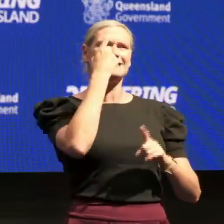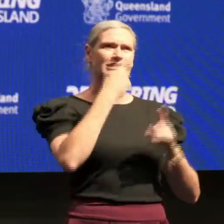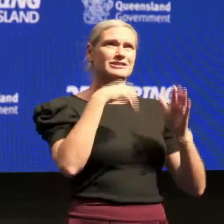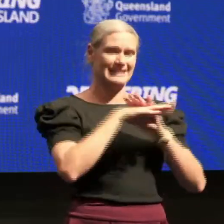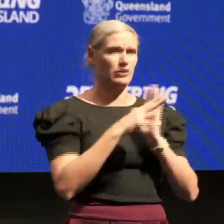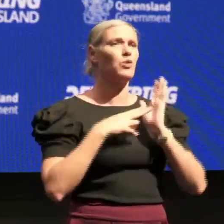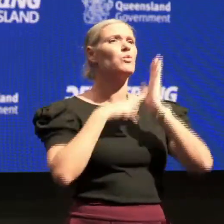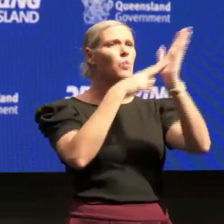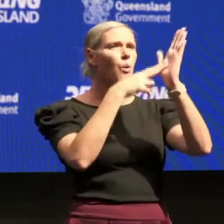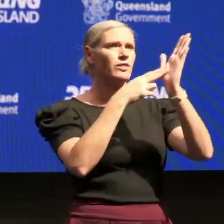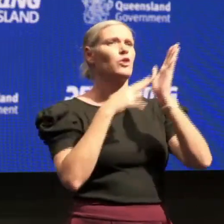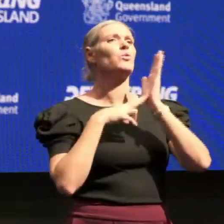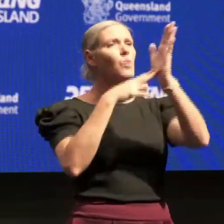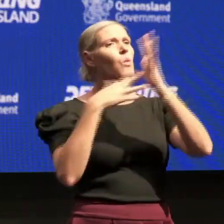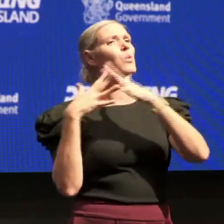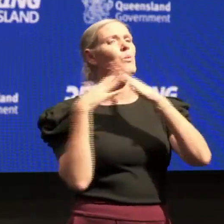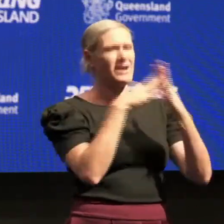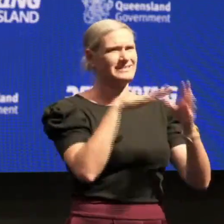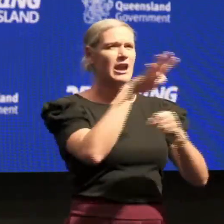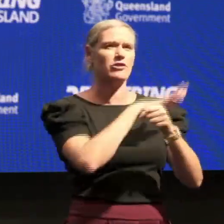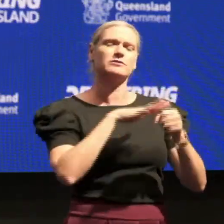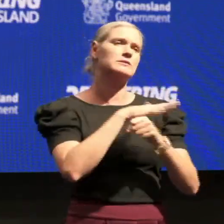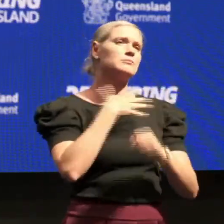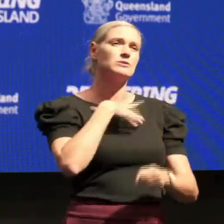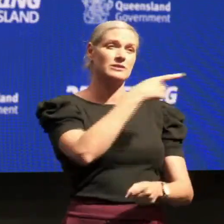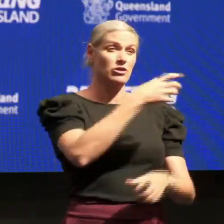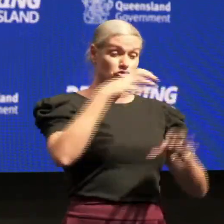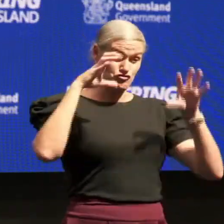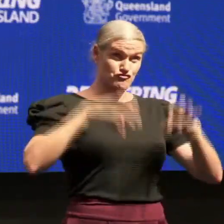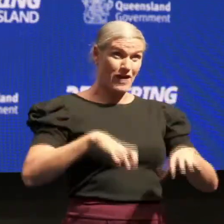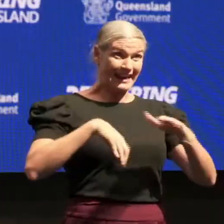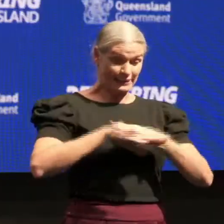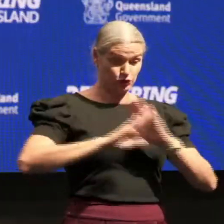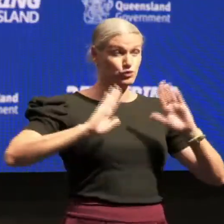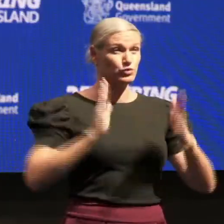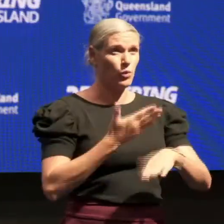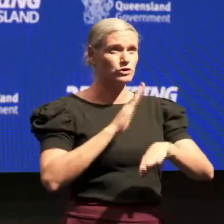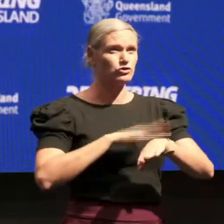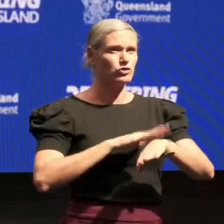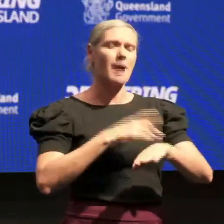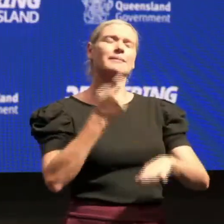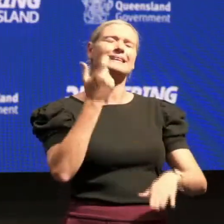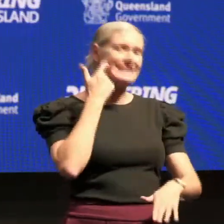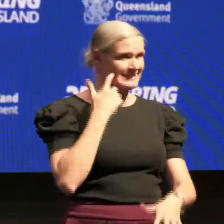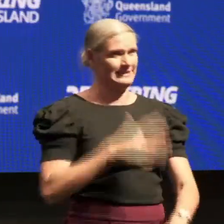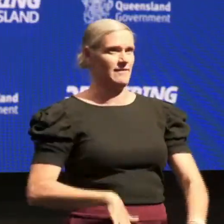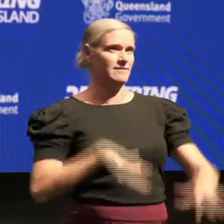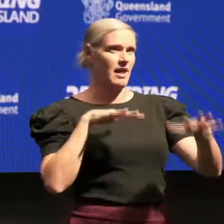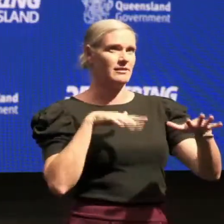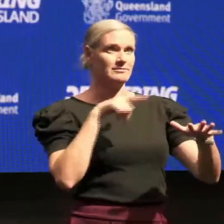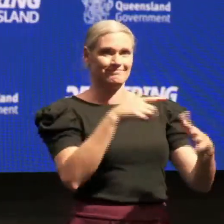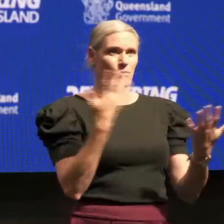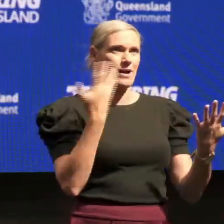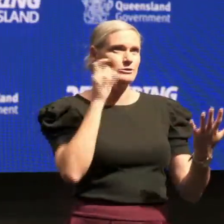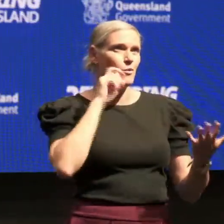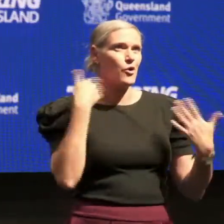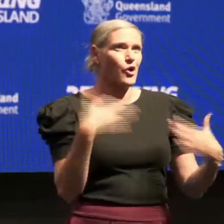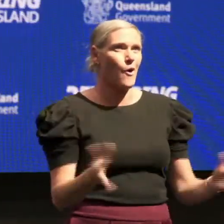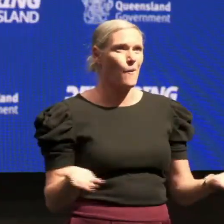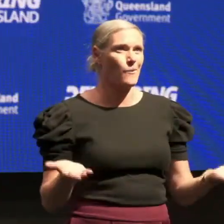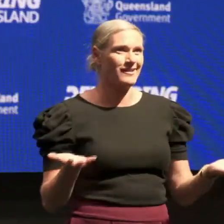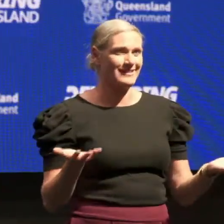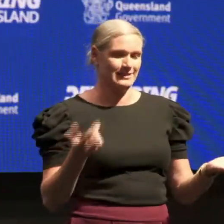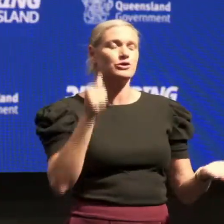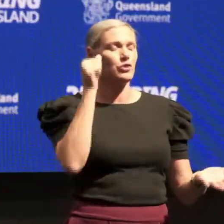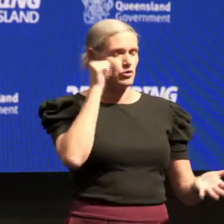some of those north and northwest areas, because they've had so much rain over a short period of time, and that means that there's got nowhere to go when you have those heavy falls.